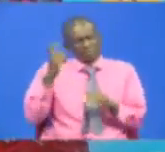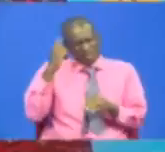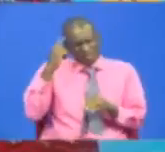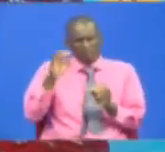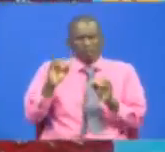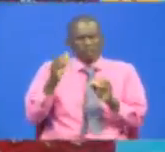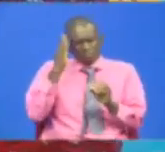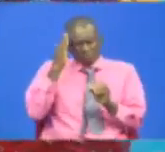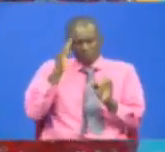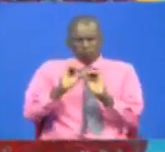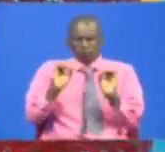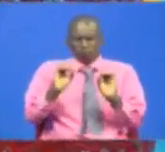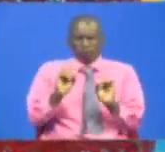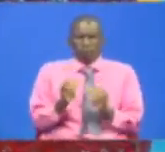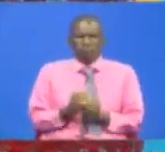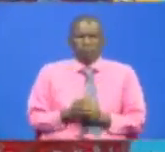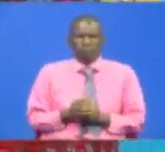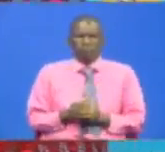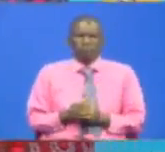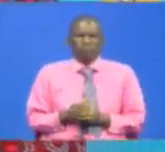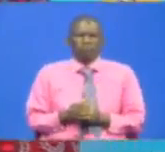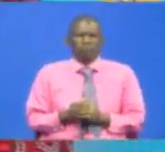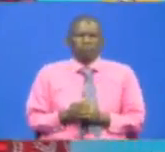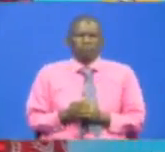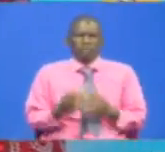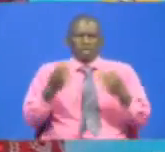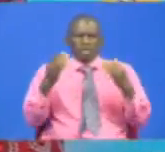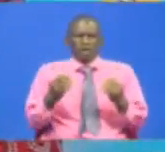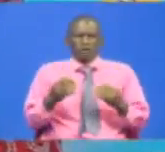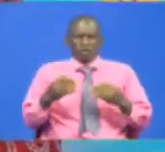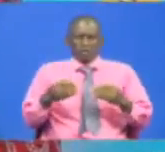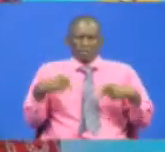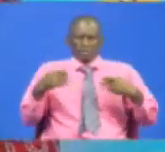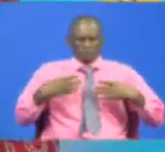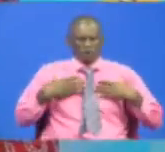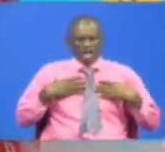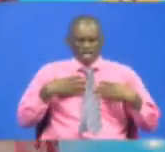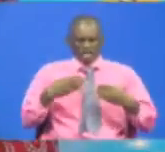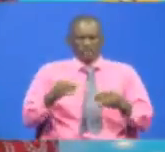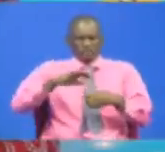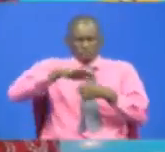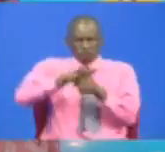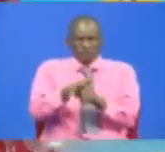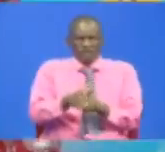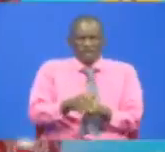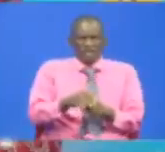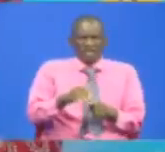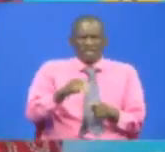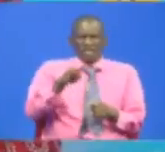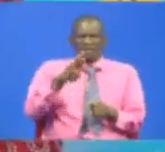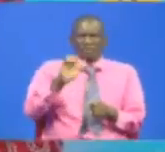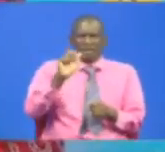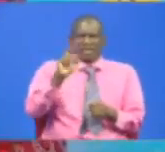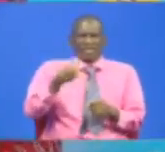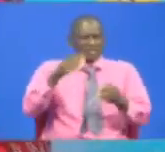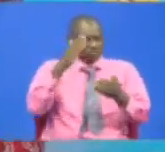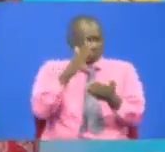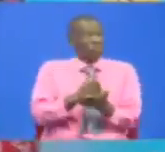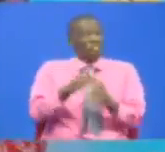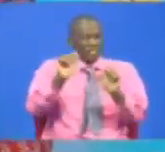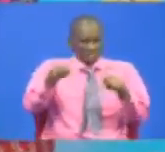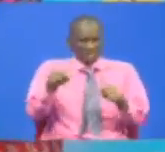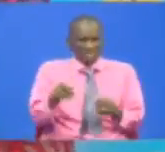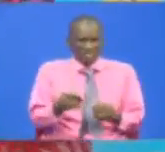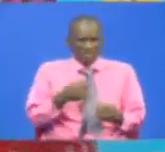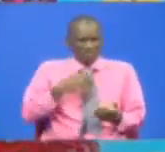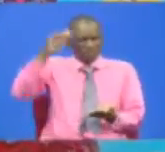The recovery numbers, Brian, It is indeed what you said.